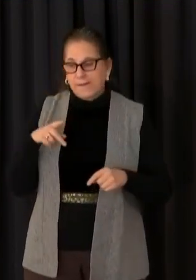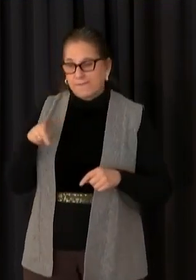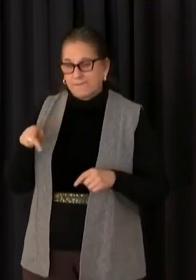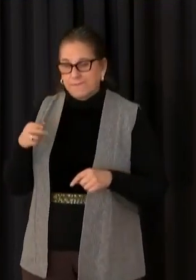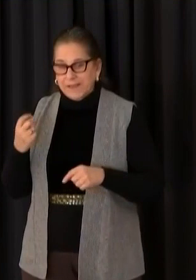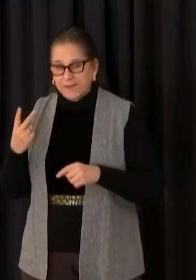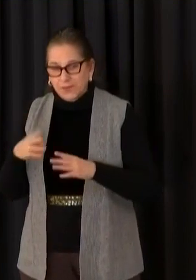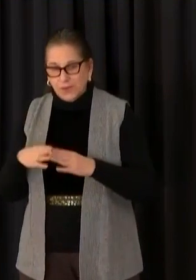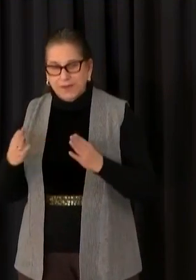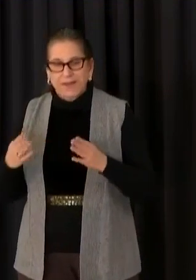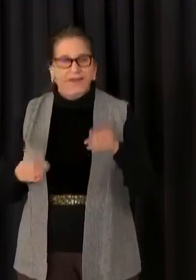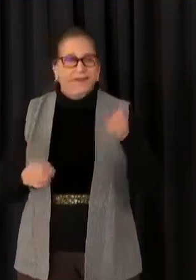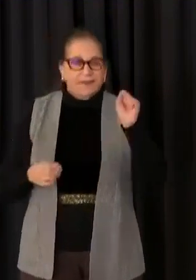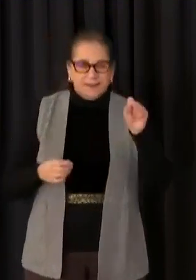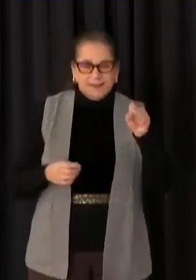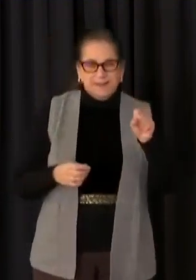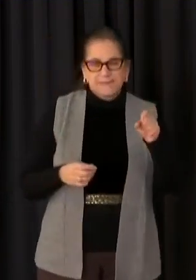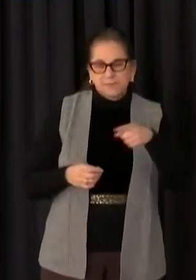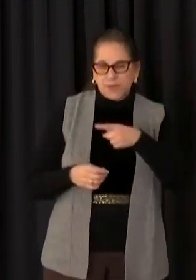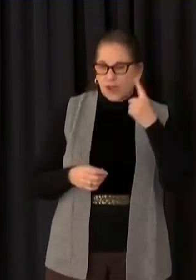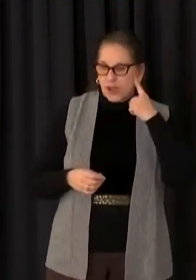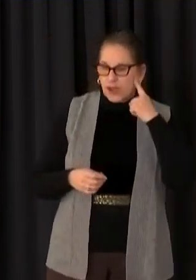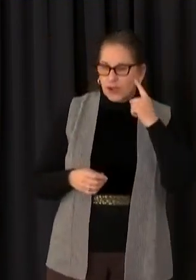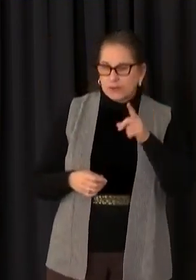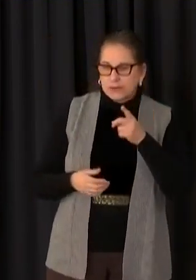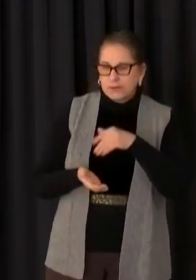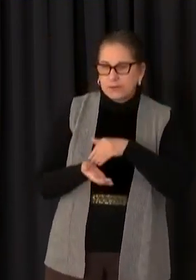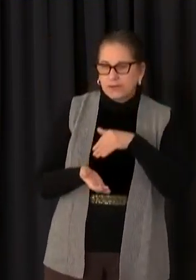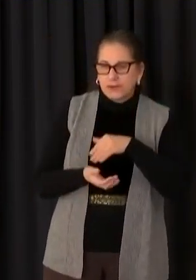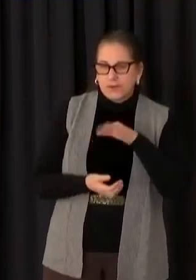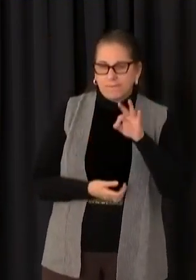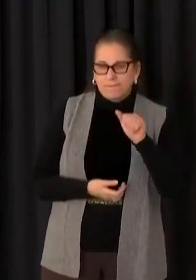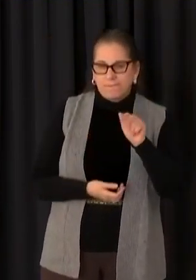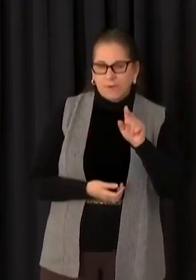heard Dr. Fauci and all public health